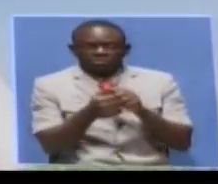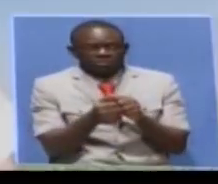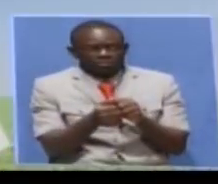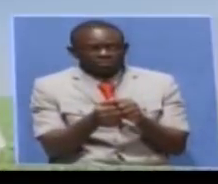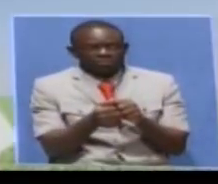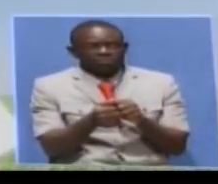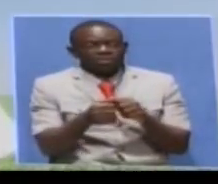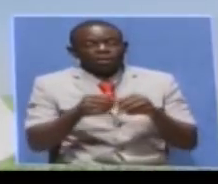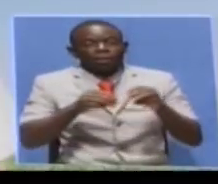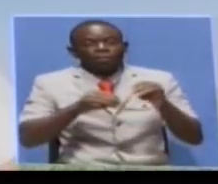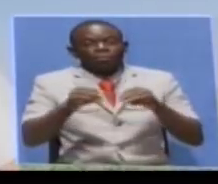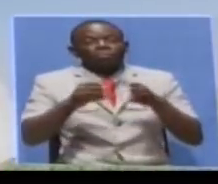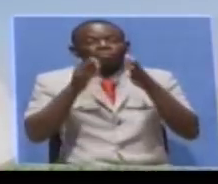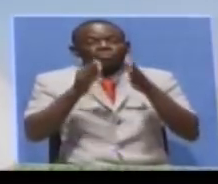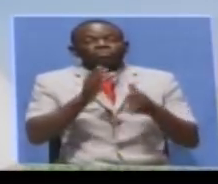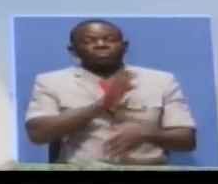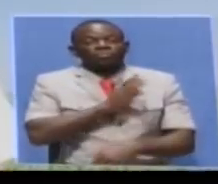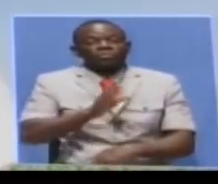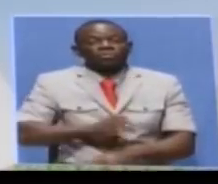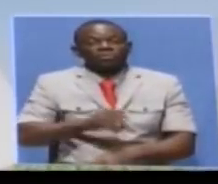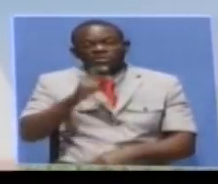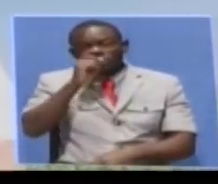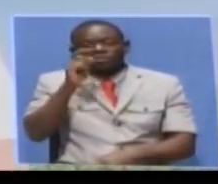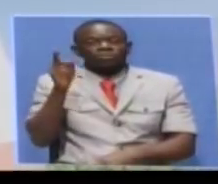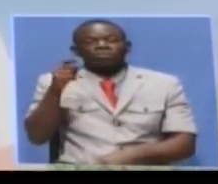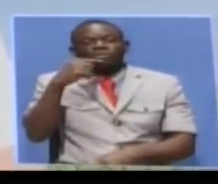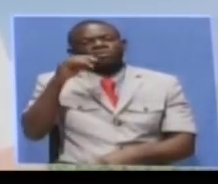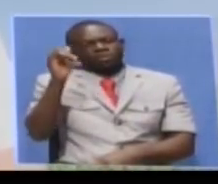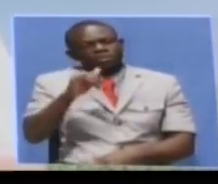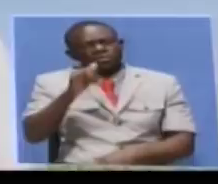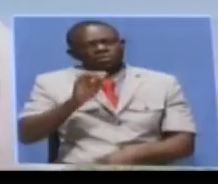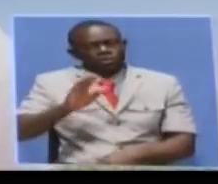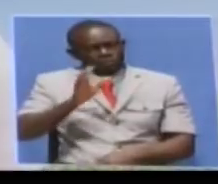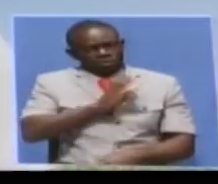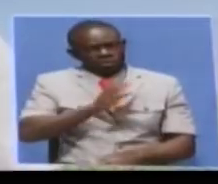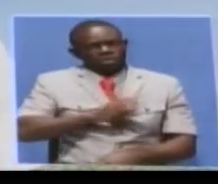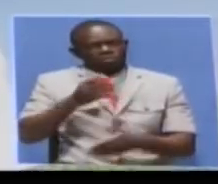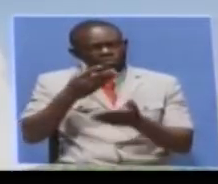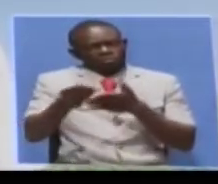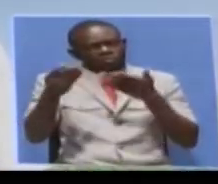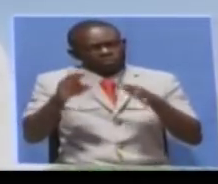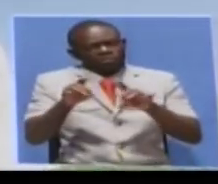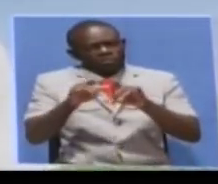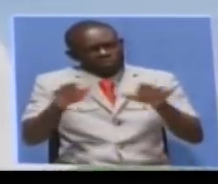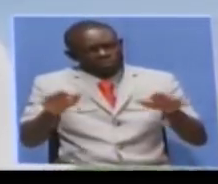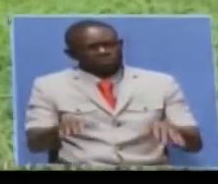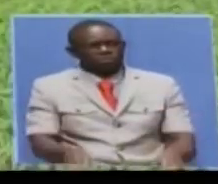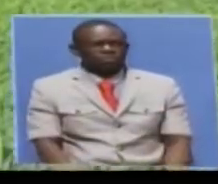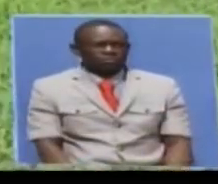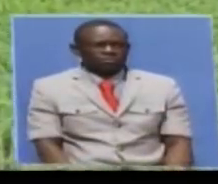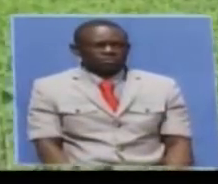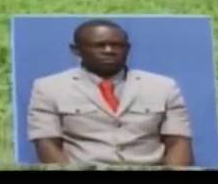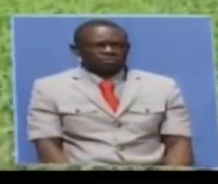Venberg acknowledges the purchasing of the named parcel of land by his company. The thing is we bought the property with them. I